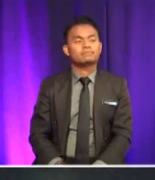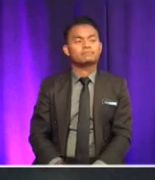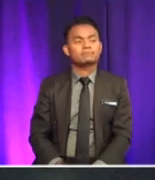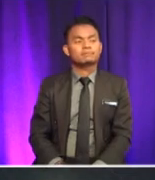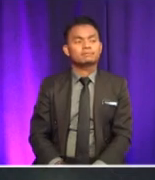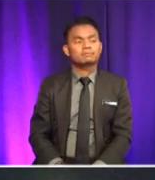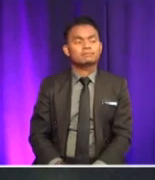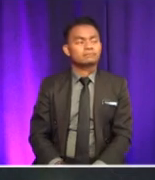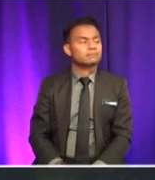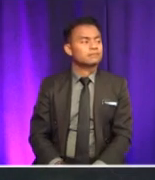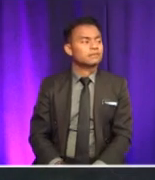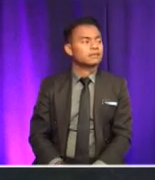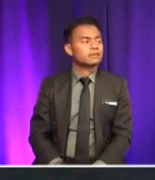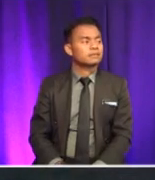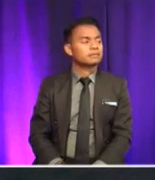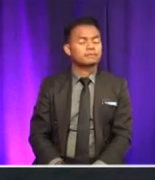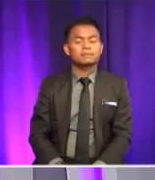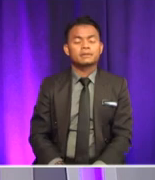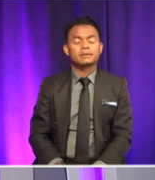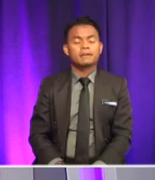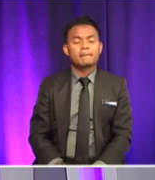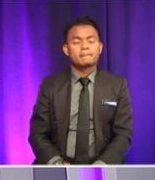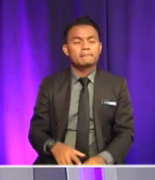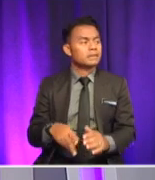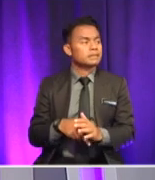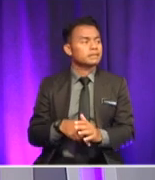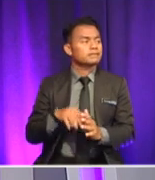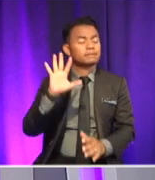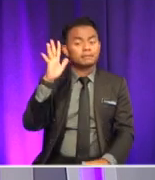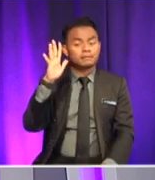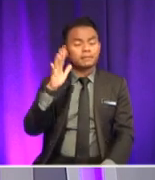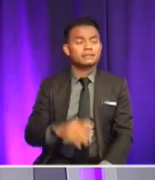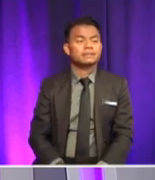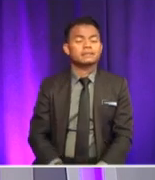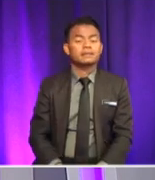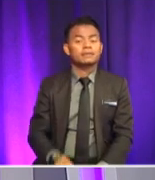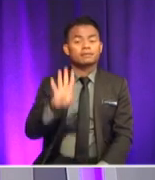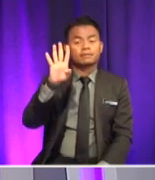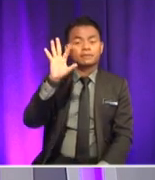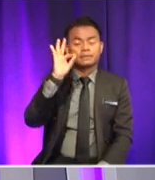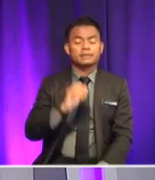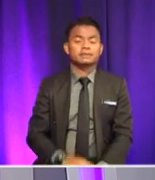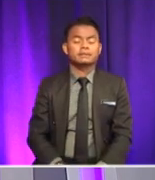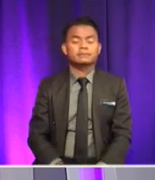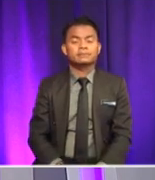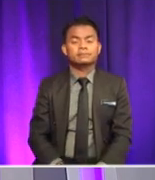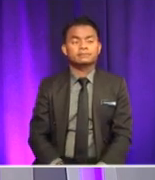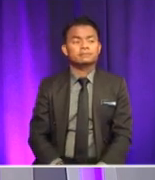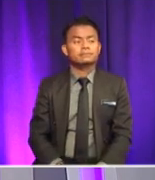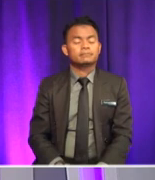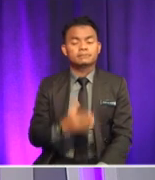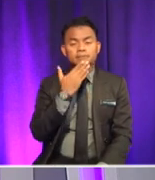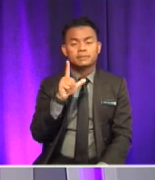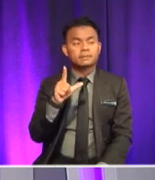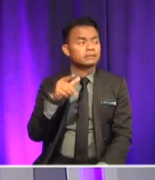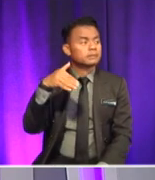from the 50-something. 50... Ah, okay. Got it. 49, page 49. Good. Okay. All right. Now, before